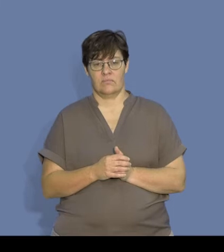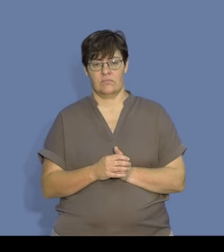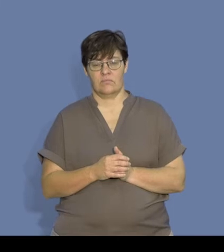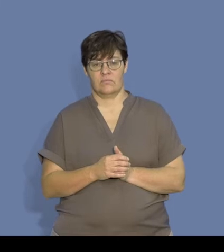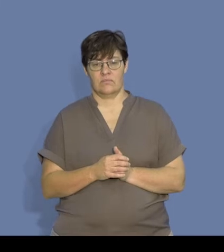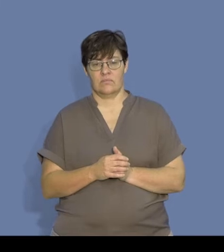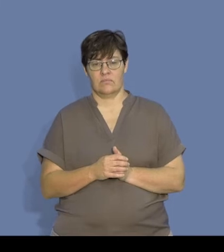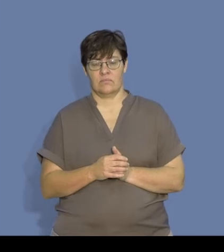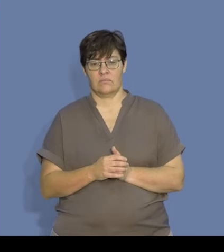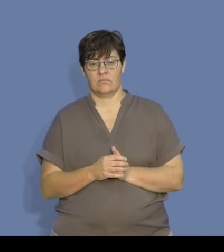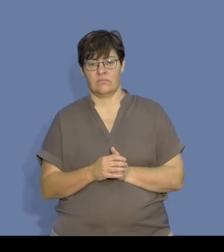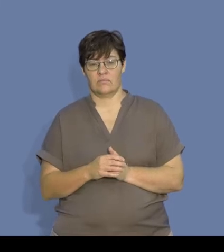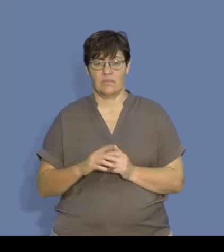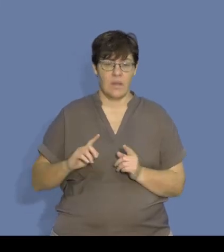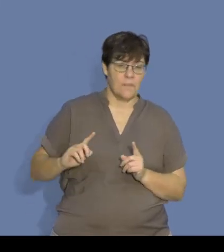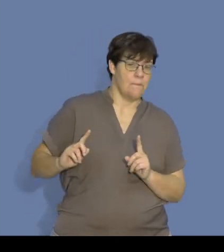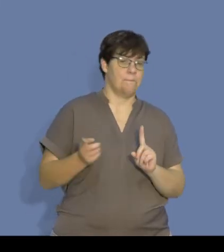there is a collision